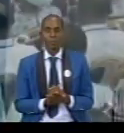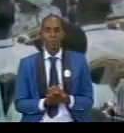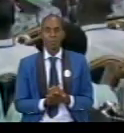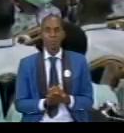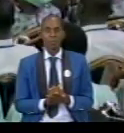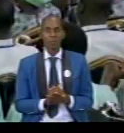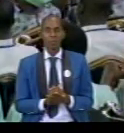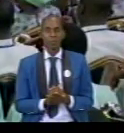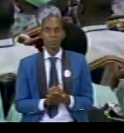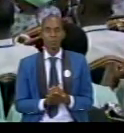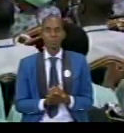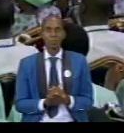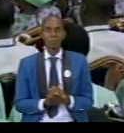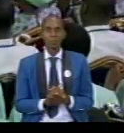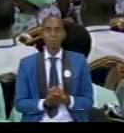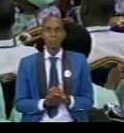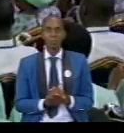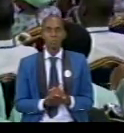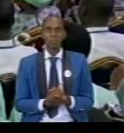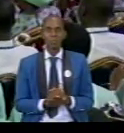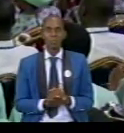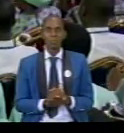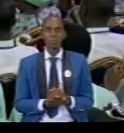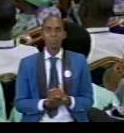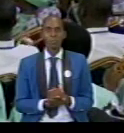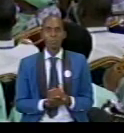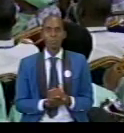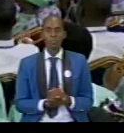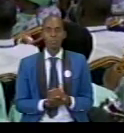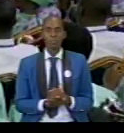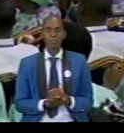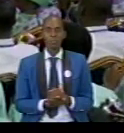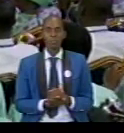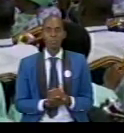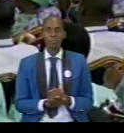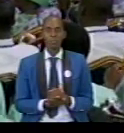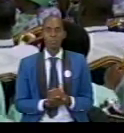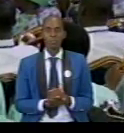another testimony online before we come back to our Alpha location.